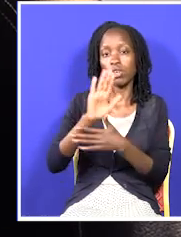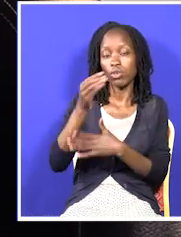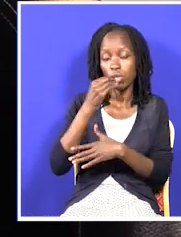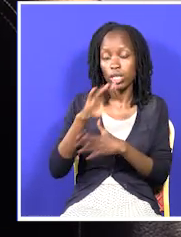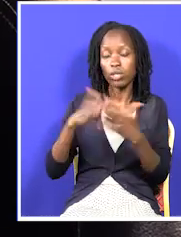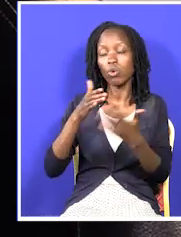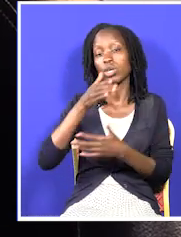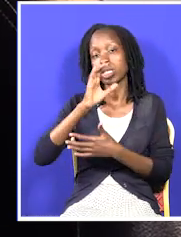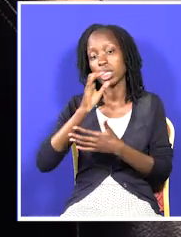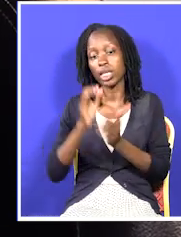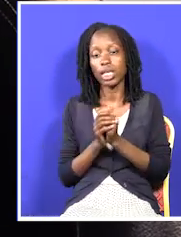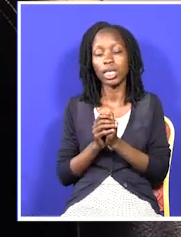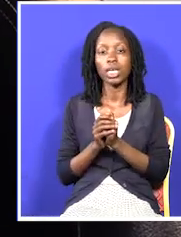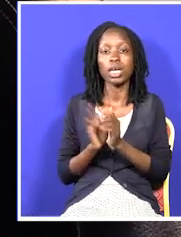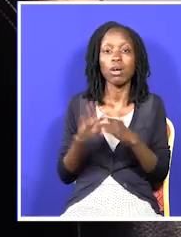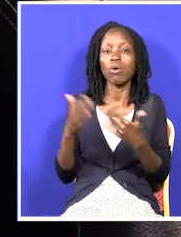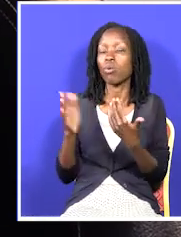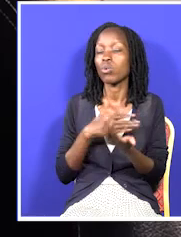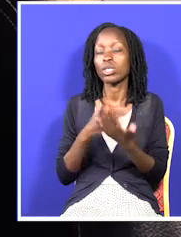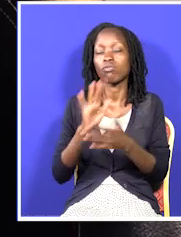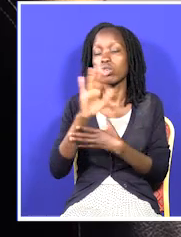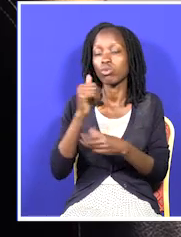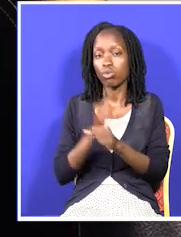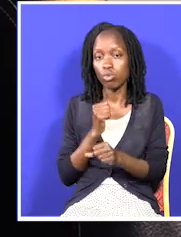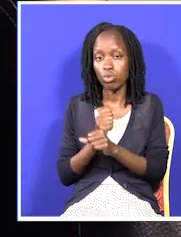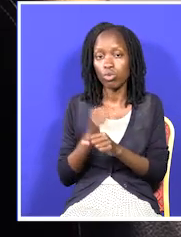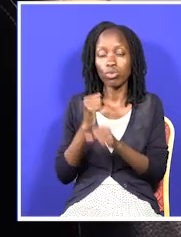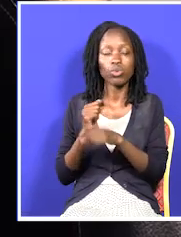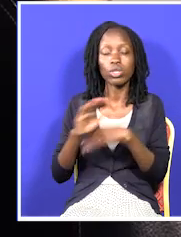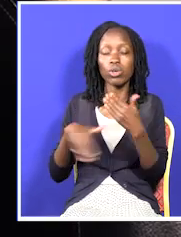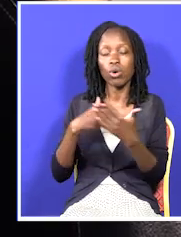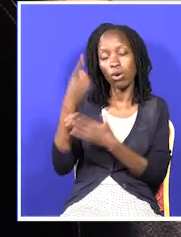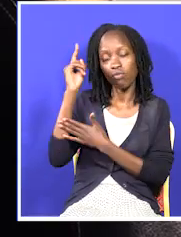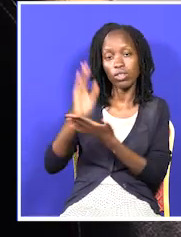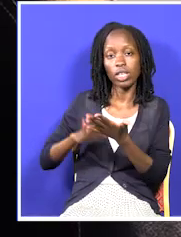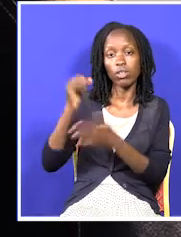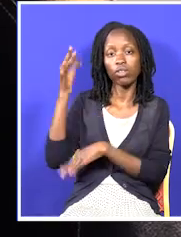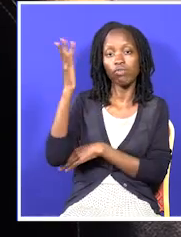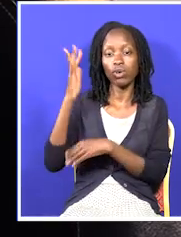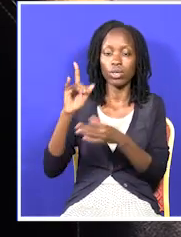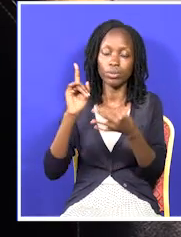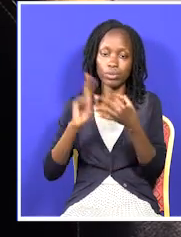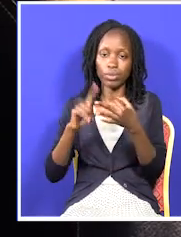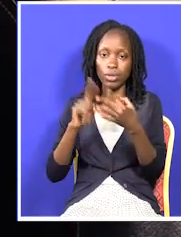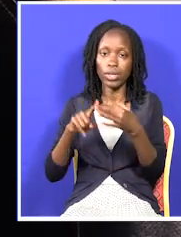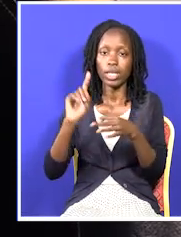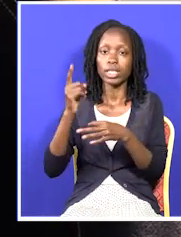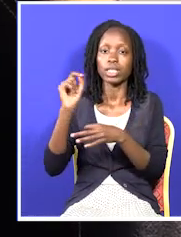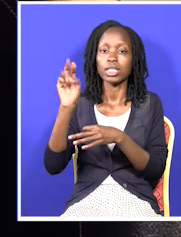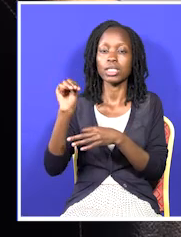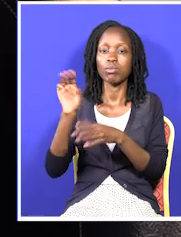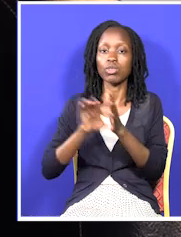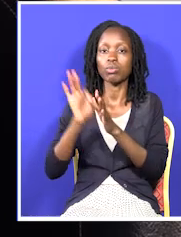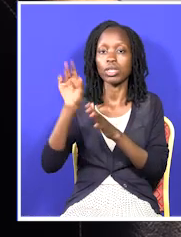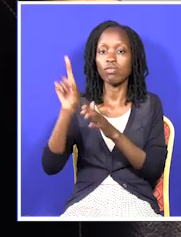eat or drink or whatever you do, do it all for the glory of God. 2 Timothy